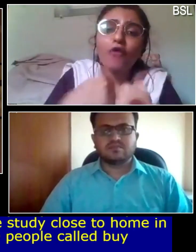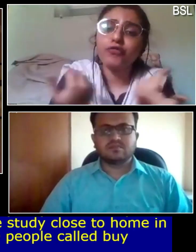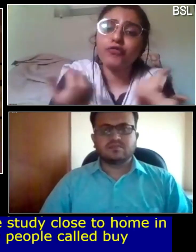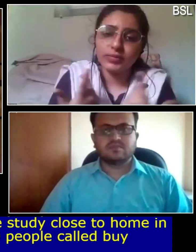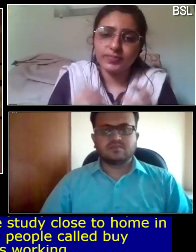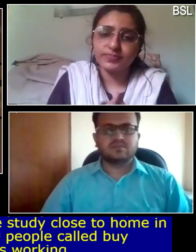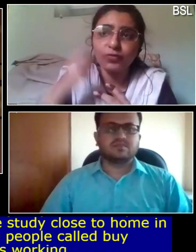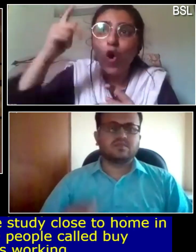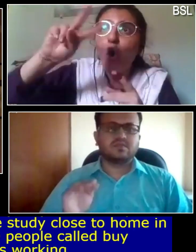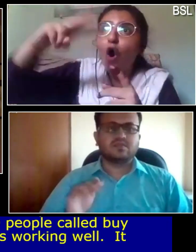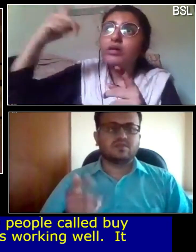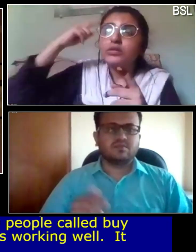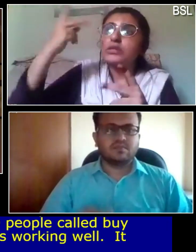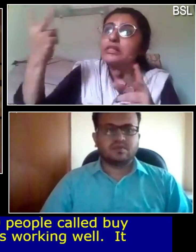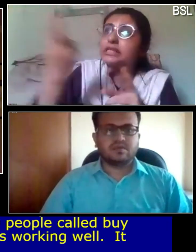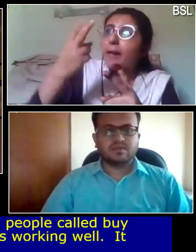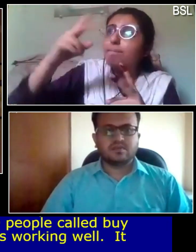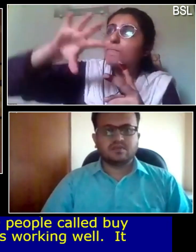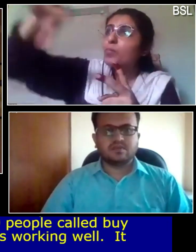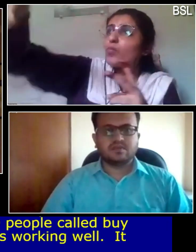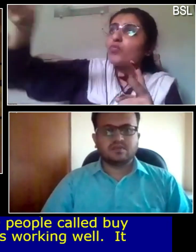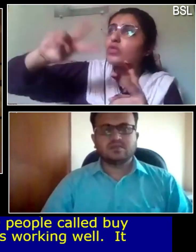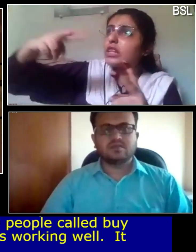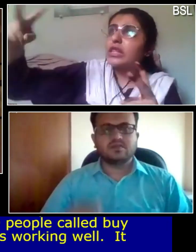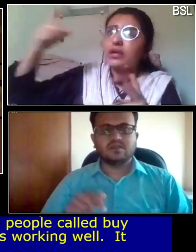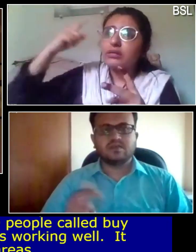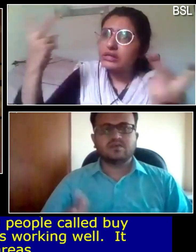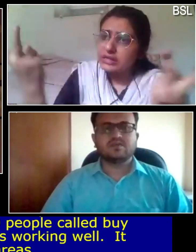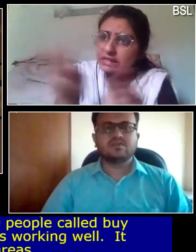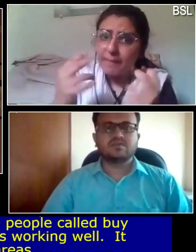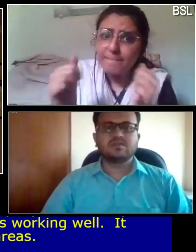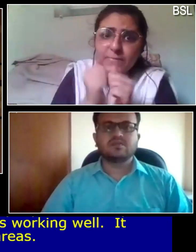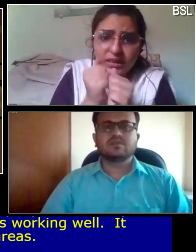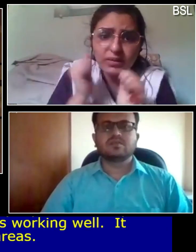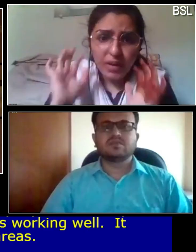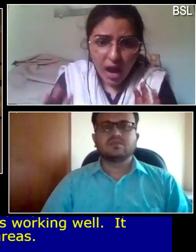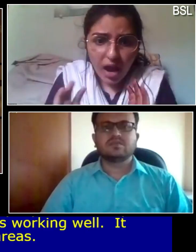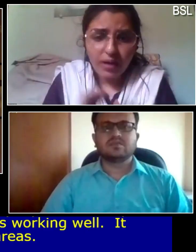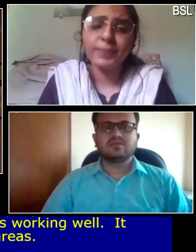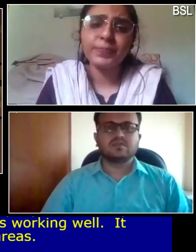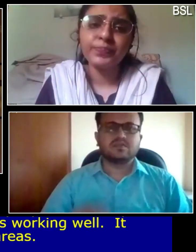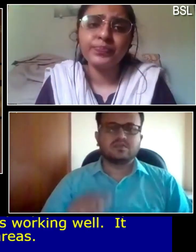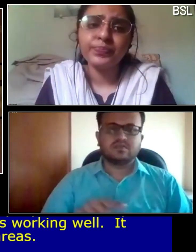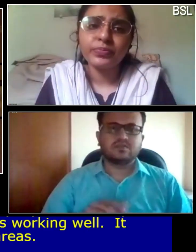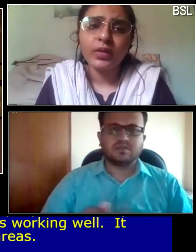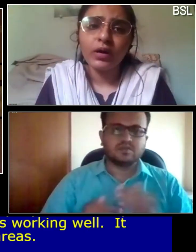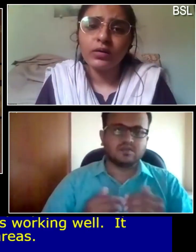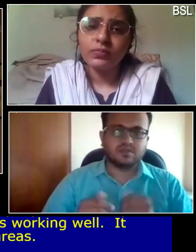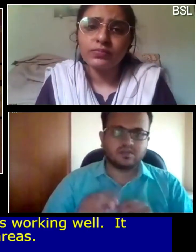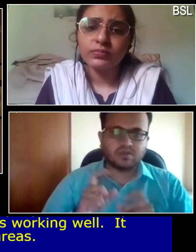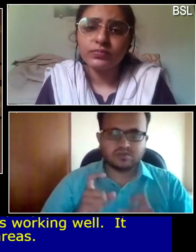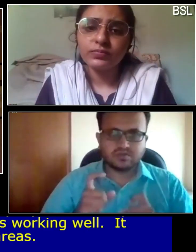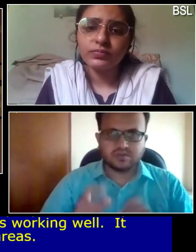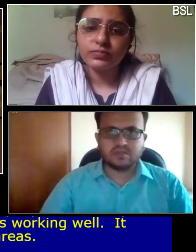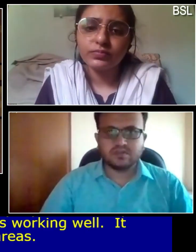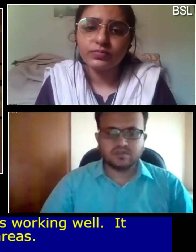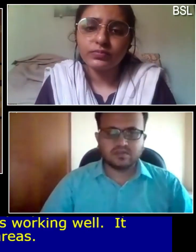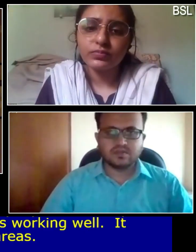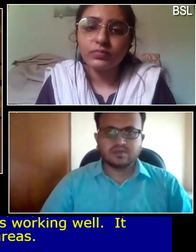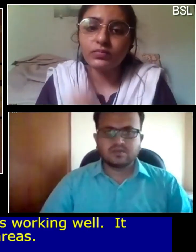areas. Now, the Byron Shire Council has developed its own